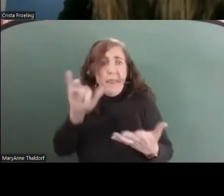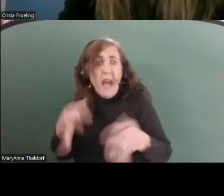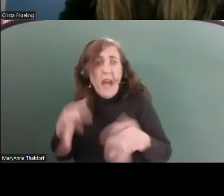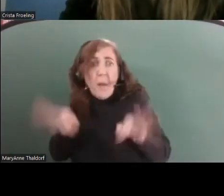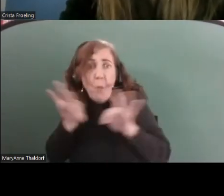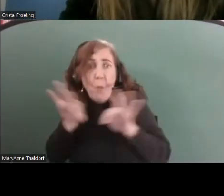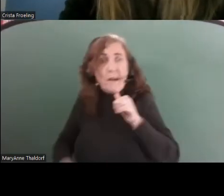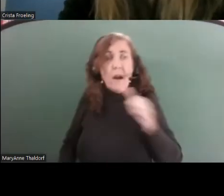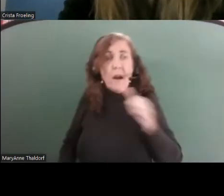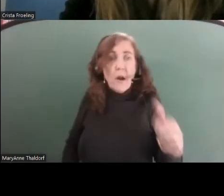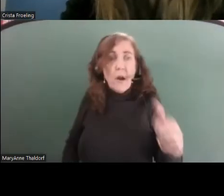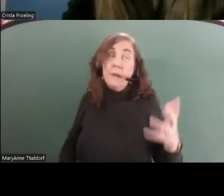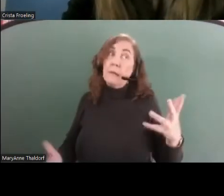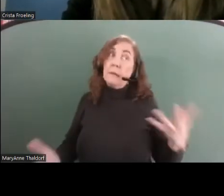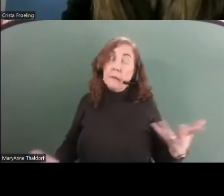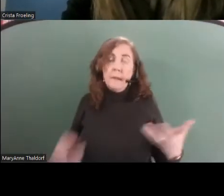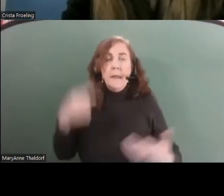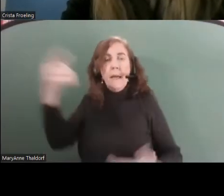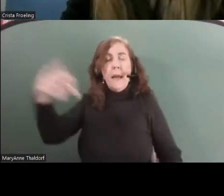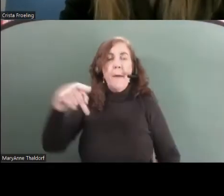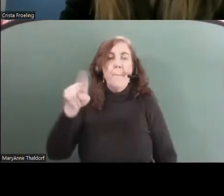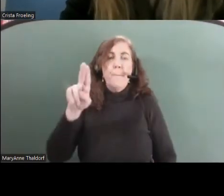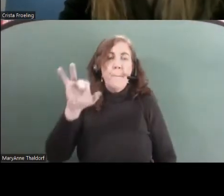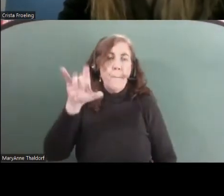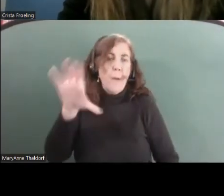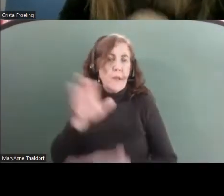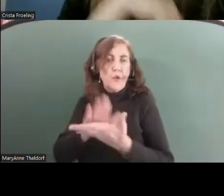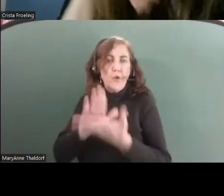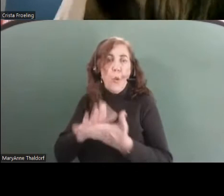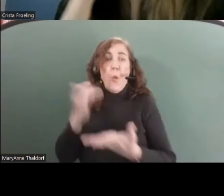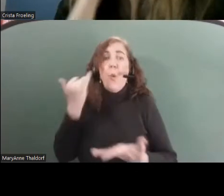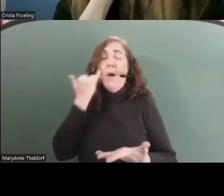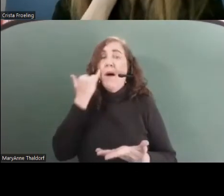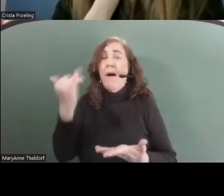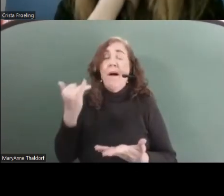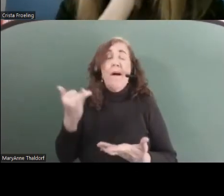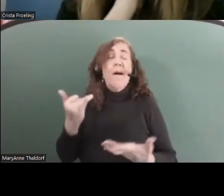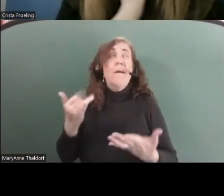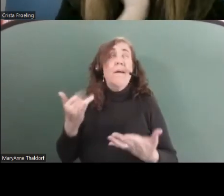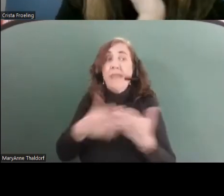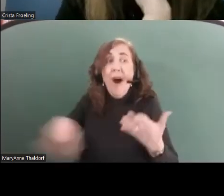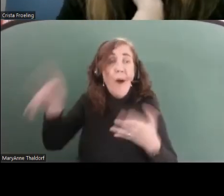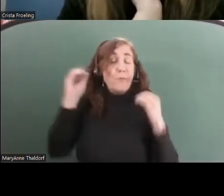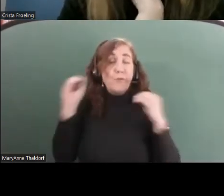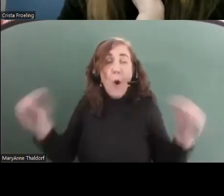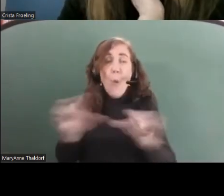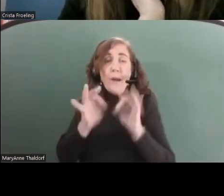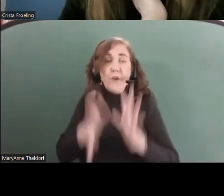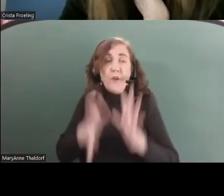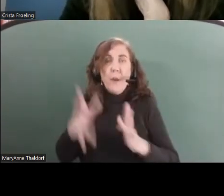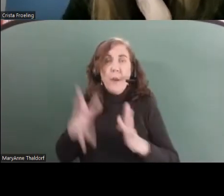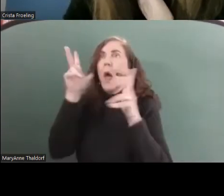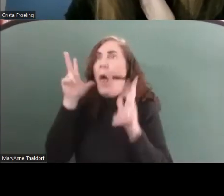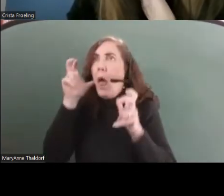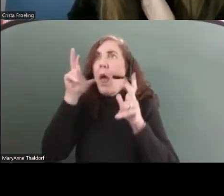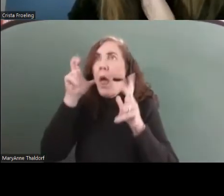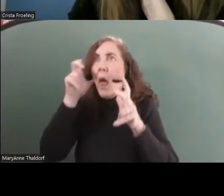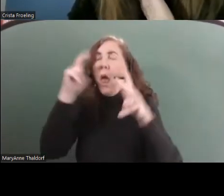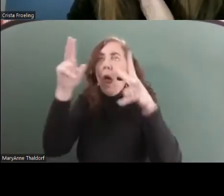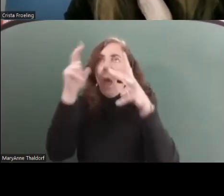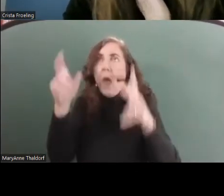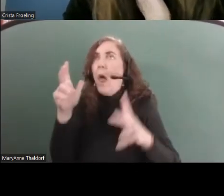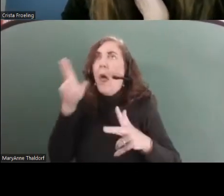public school, if you don't have an interpreter, 2/3 of their day consists of listening and participating in spoken